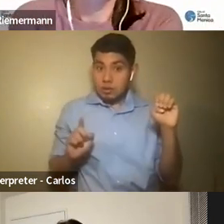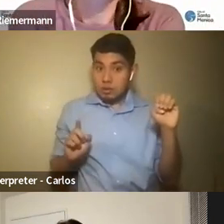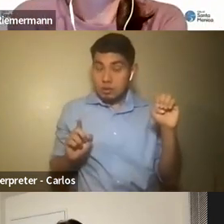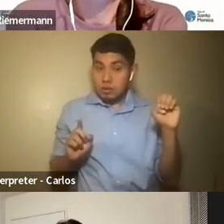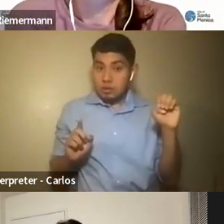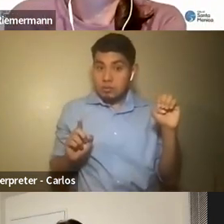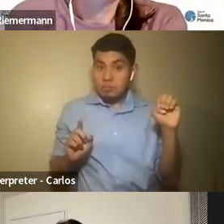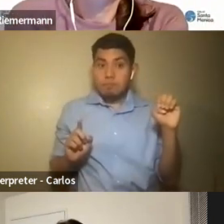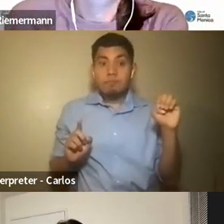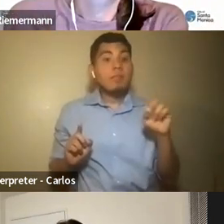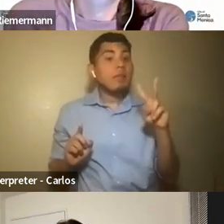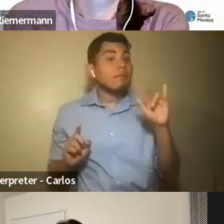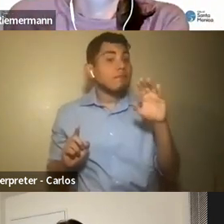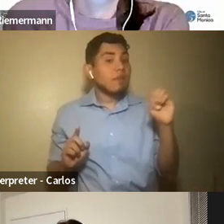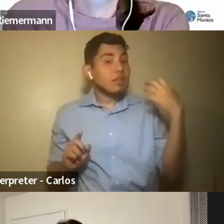Vice Chair Stedstrap?